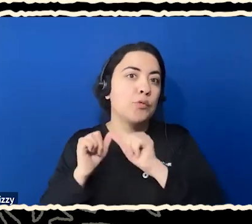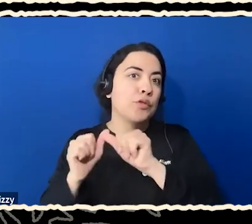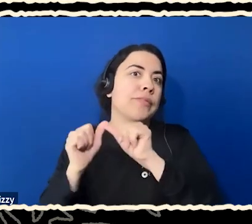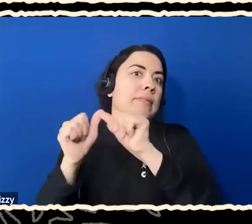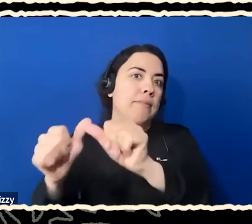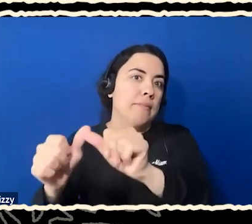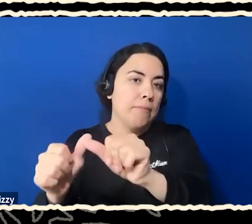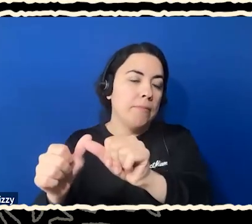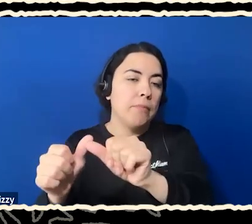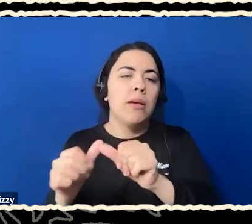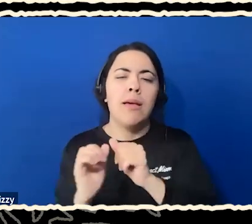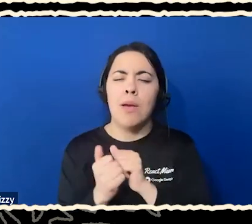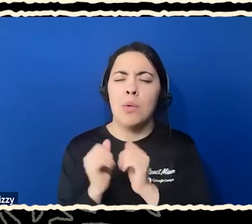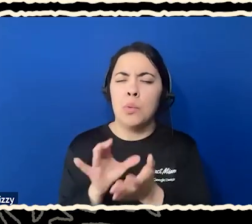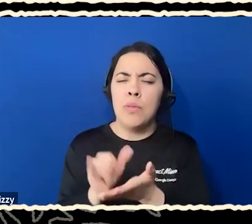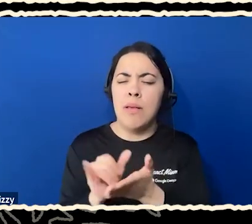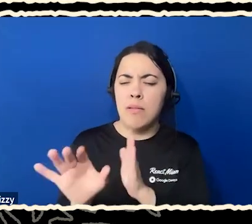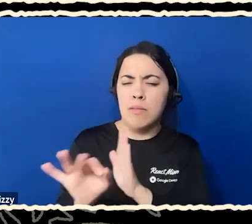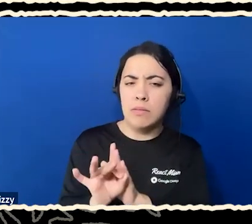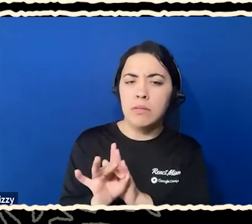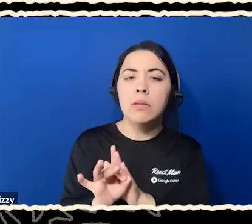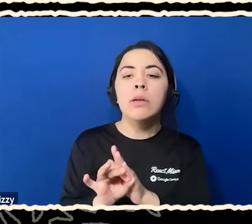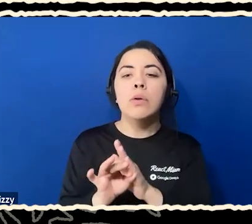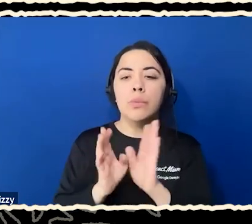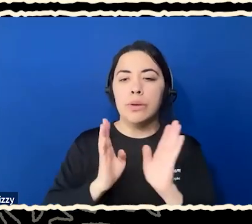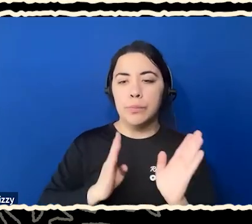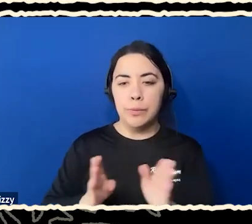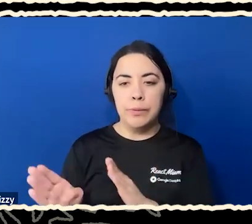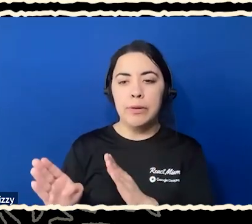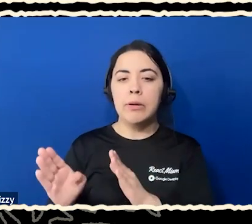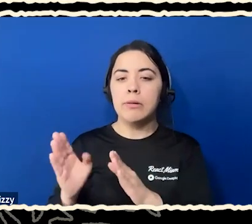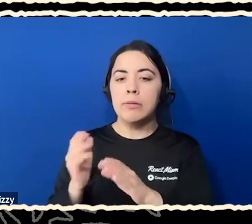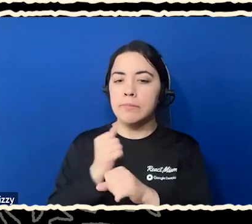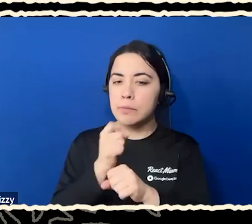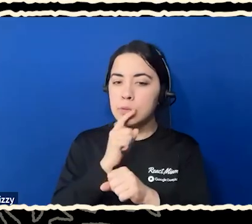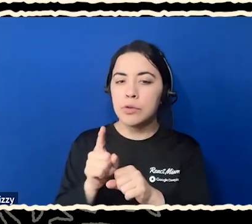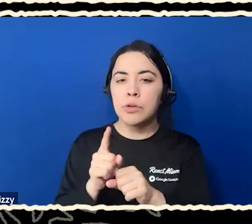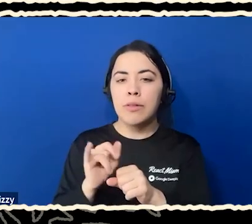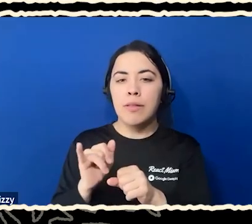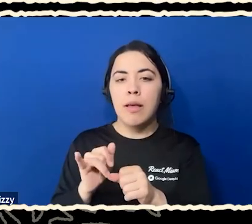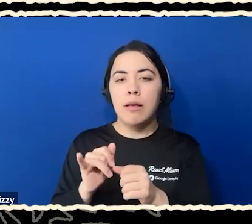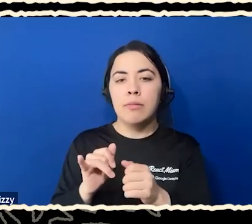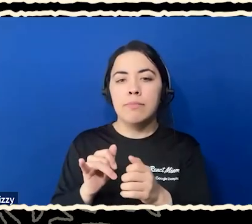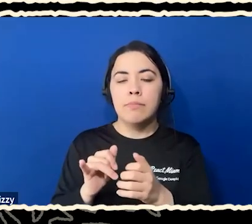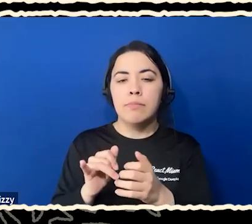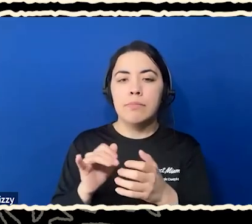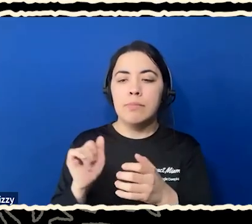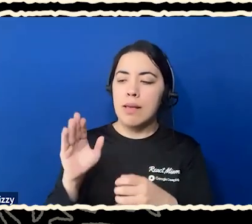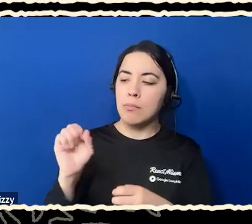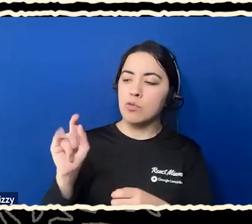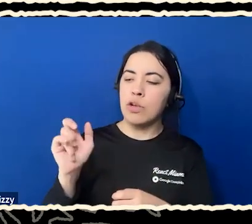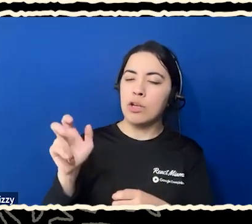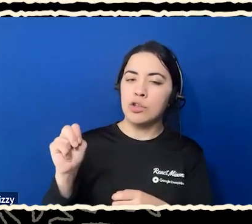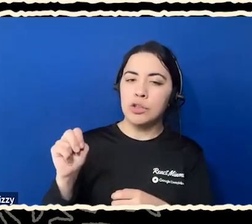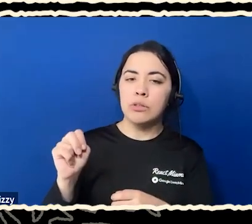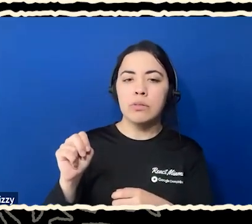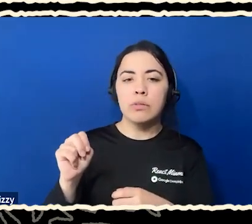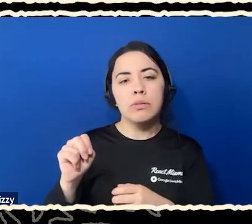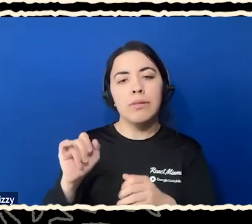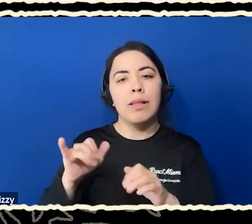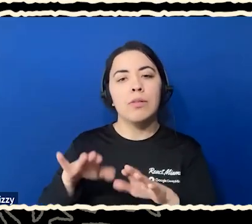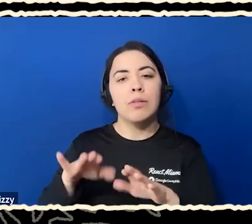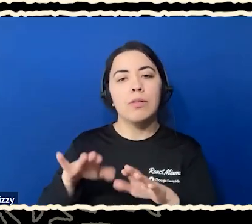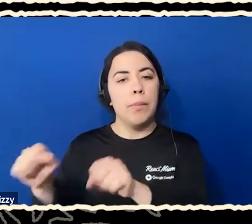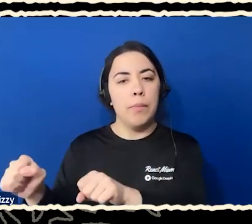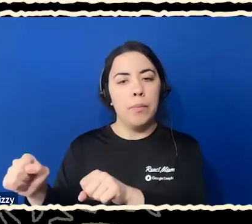We do this by preferring abstractions that are openable. Good abstractions will save you time. Great ones will